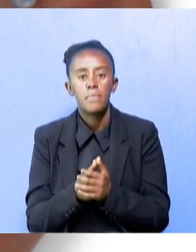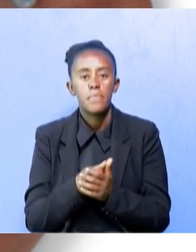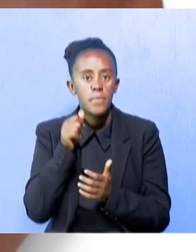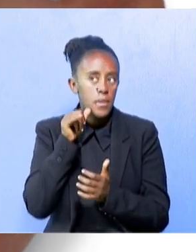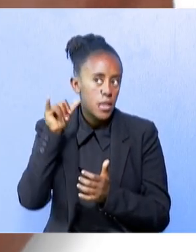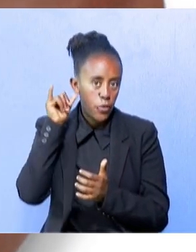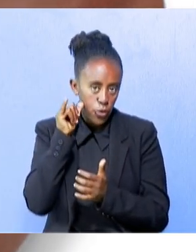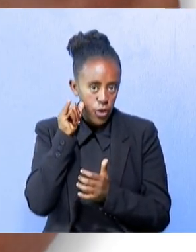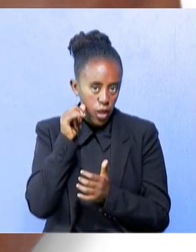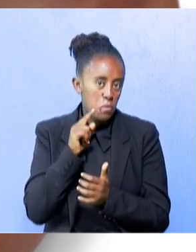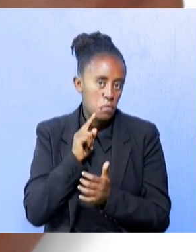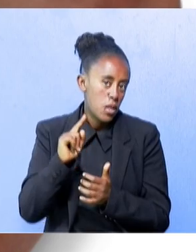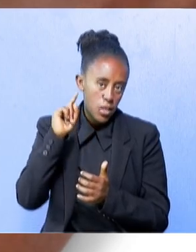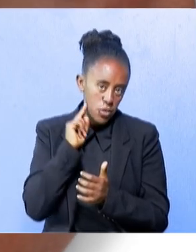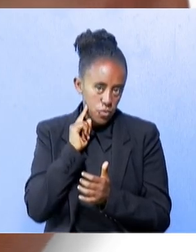yesterday.